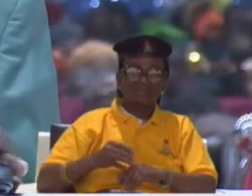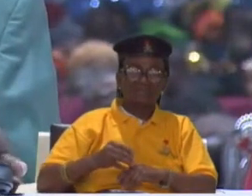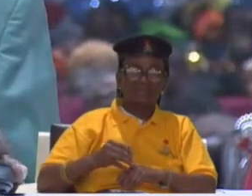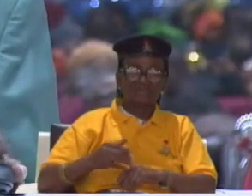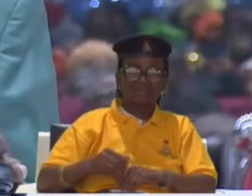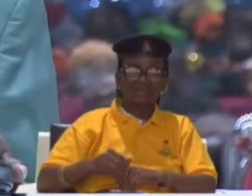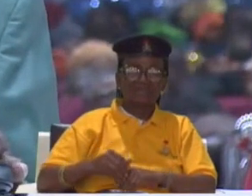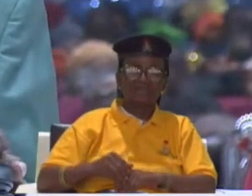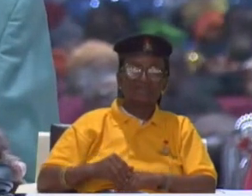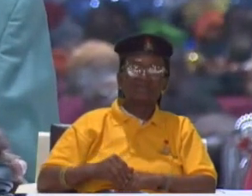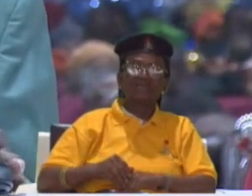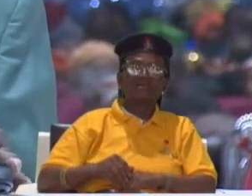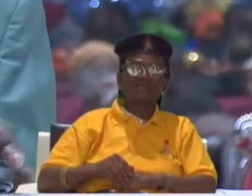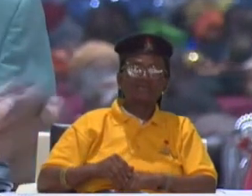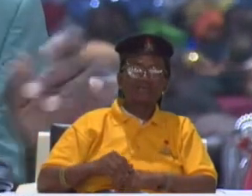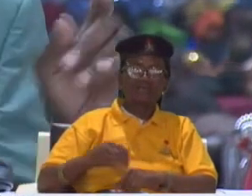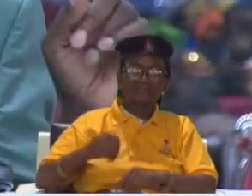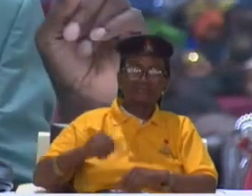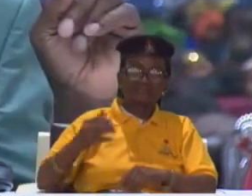mess. But